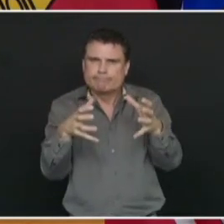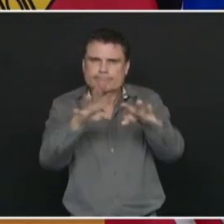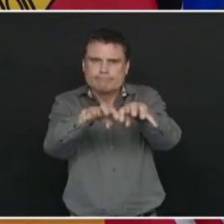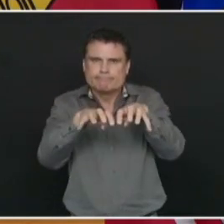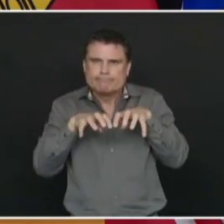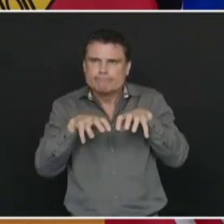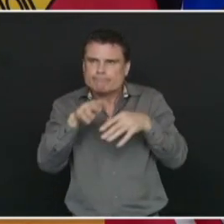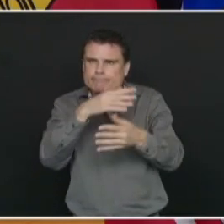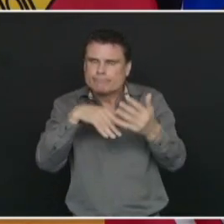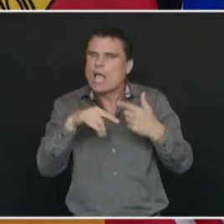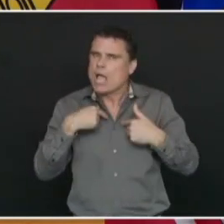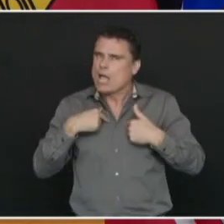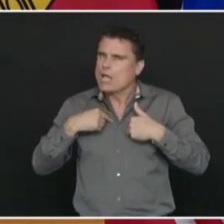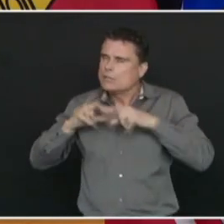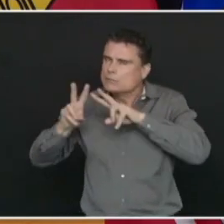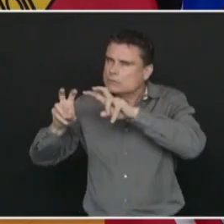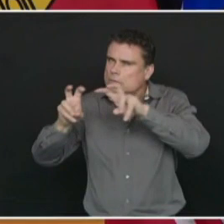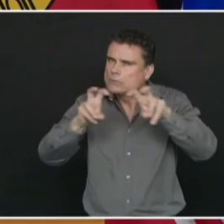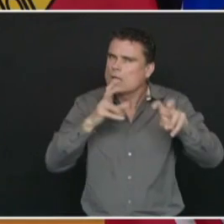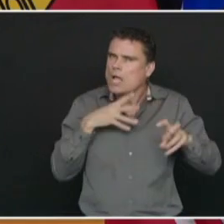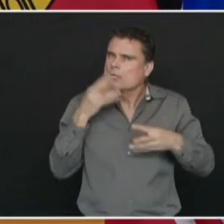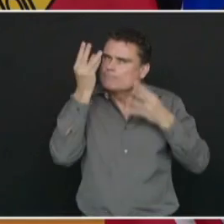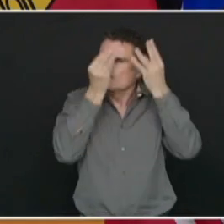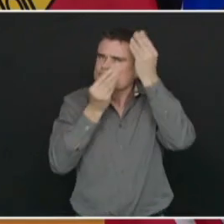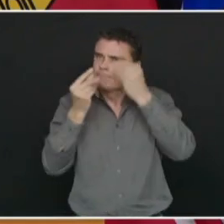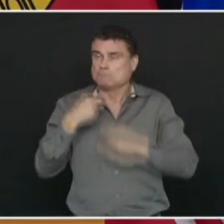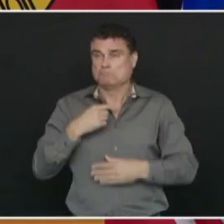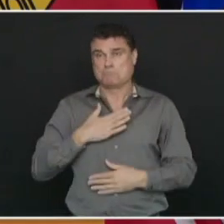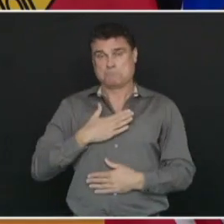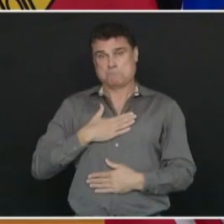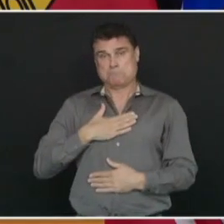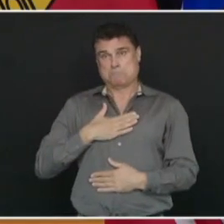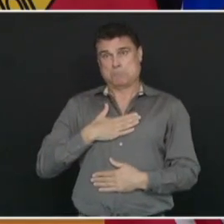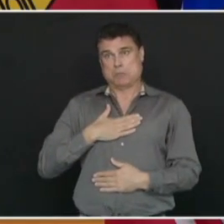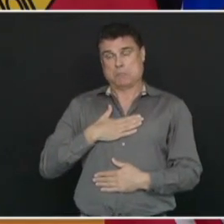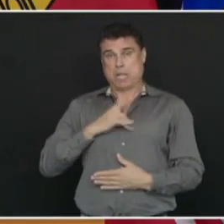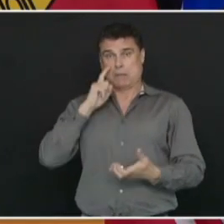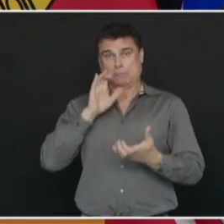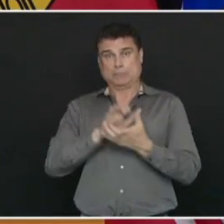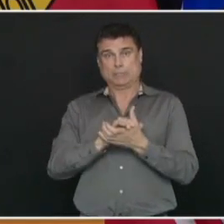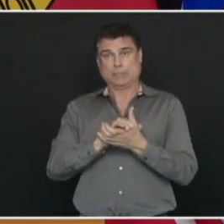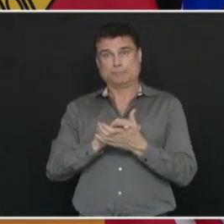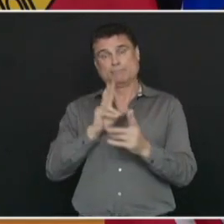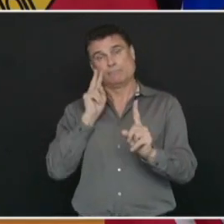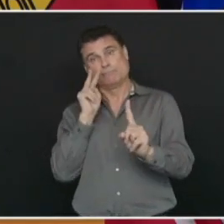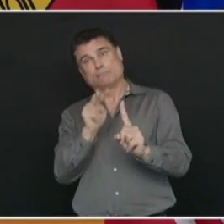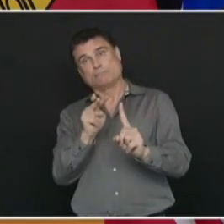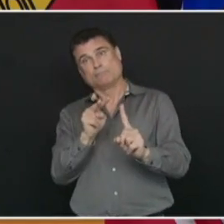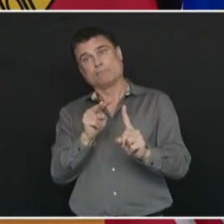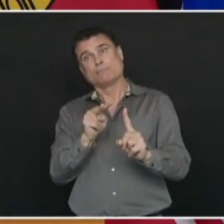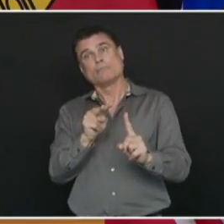afternoon. For recommendations on protecting families and communities from COVID-19, please visit